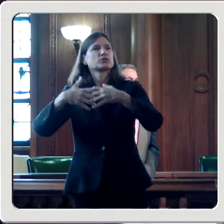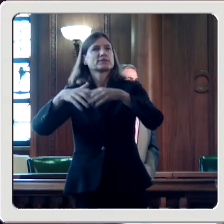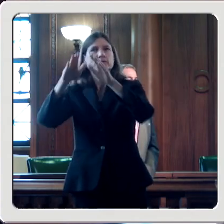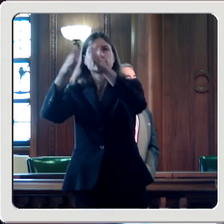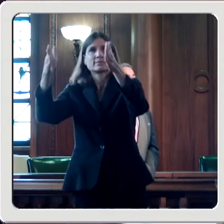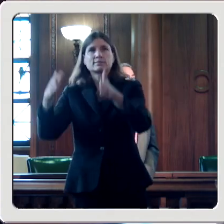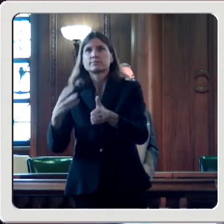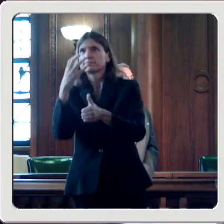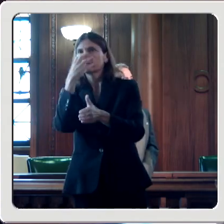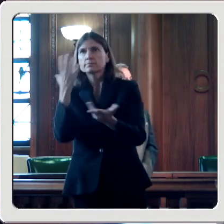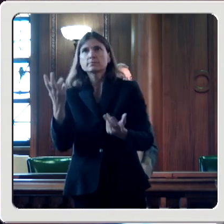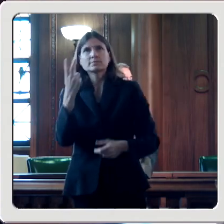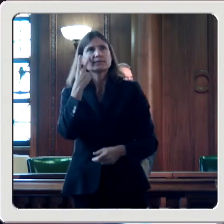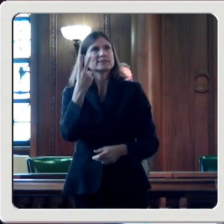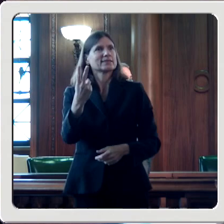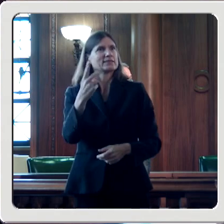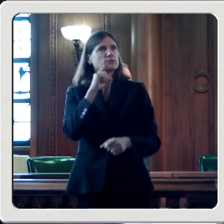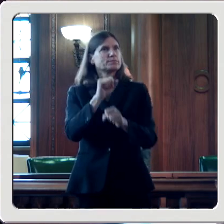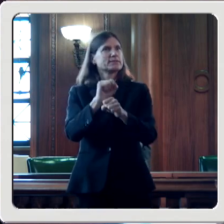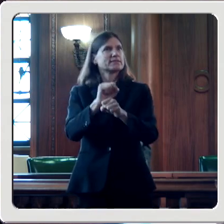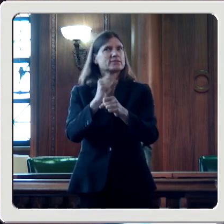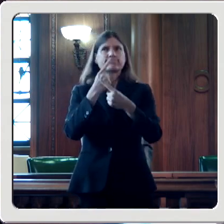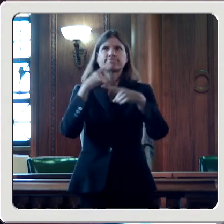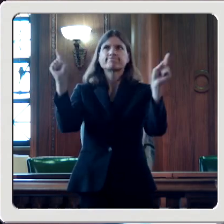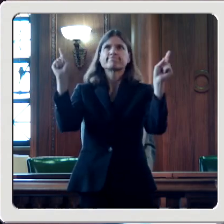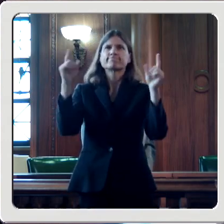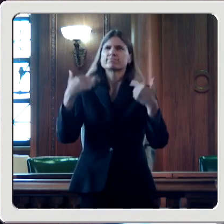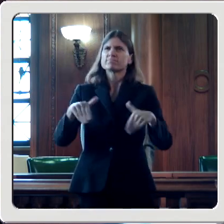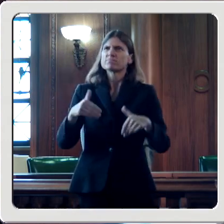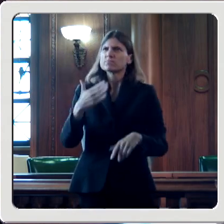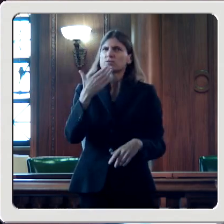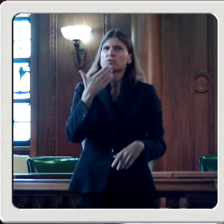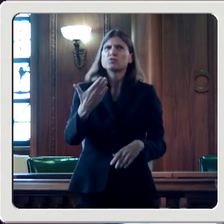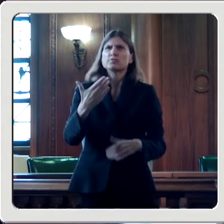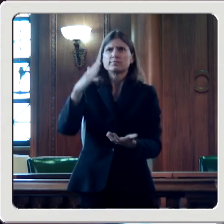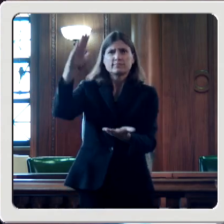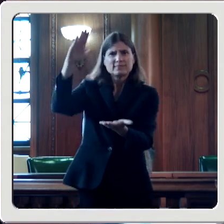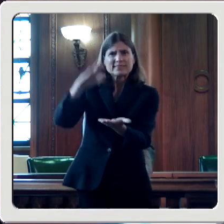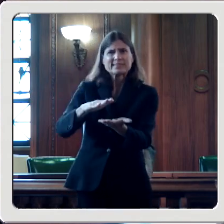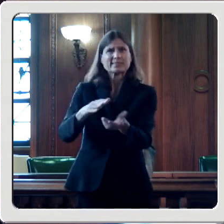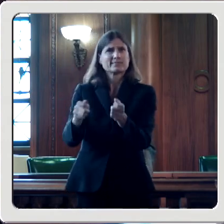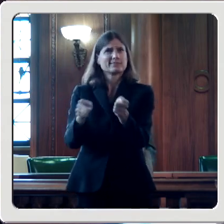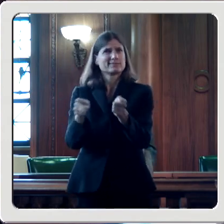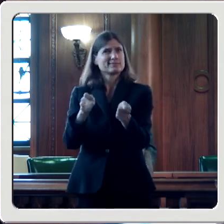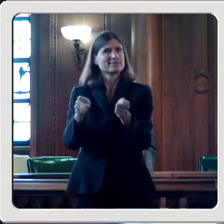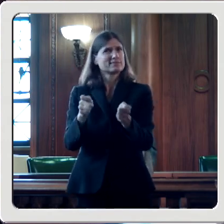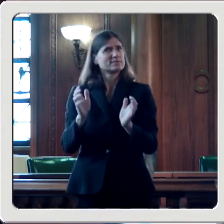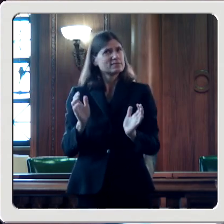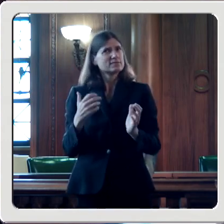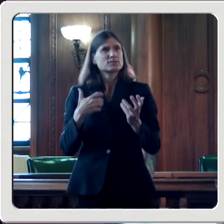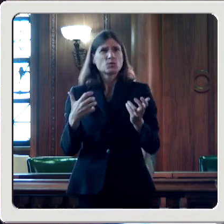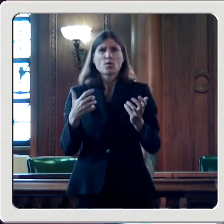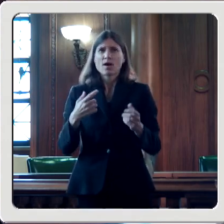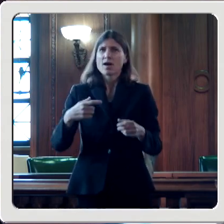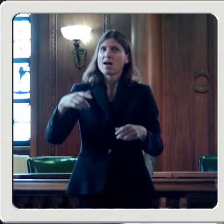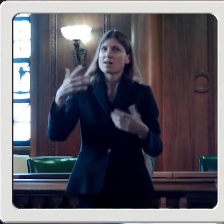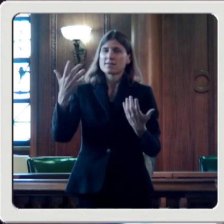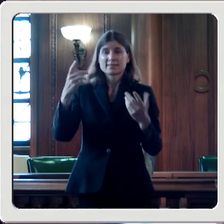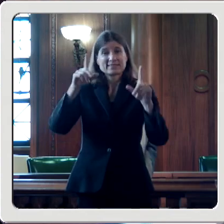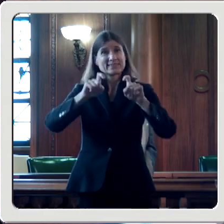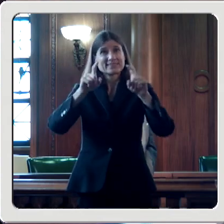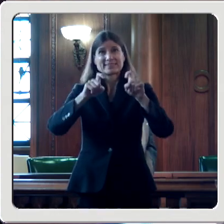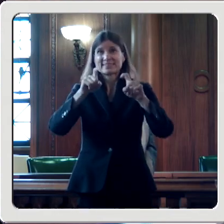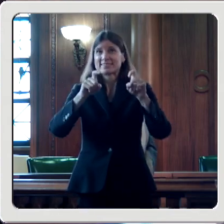I would push that we should continue to work now to drive the test positivity rate down even lower. Because